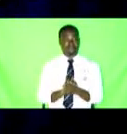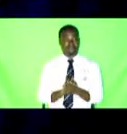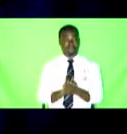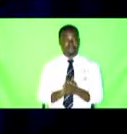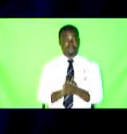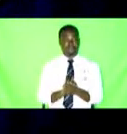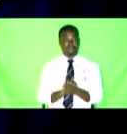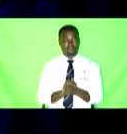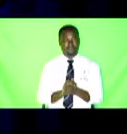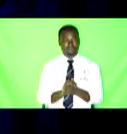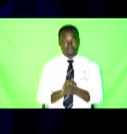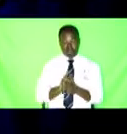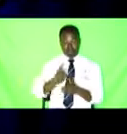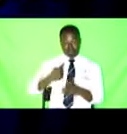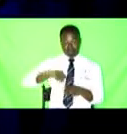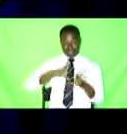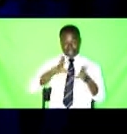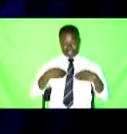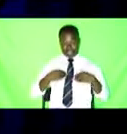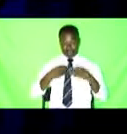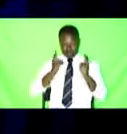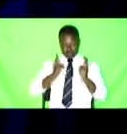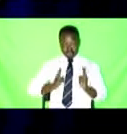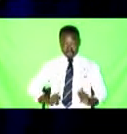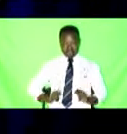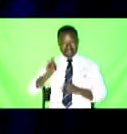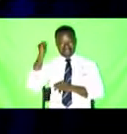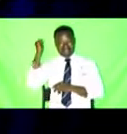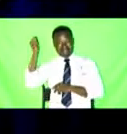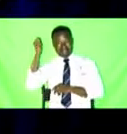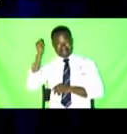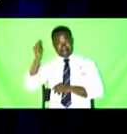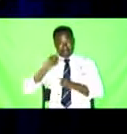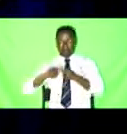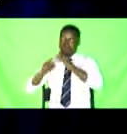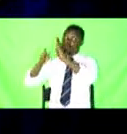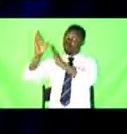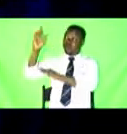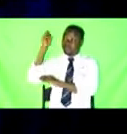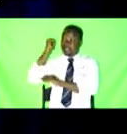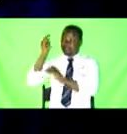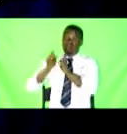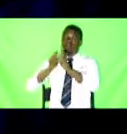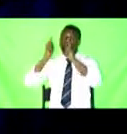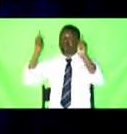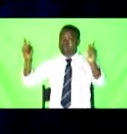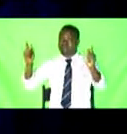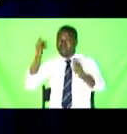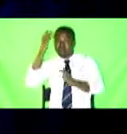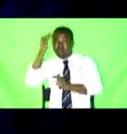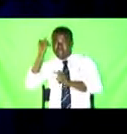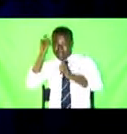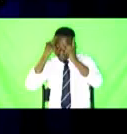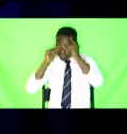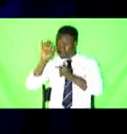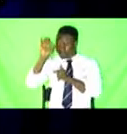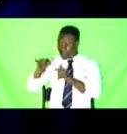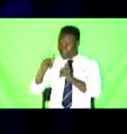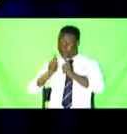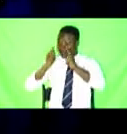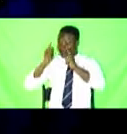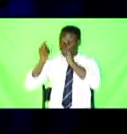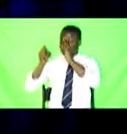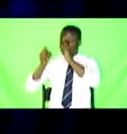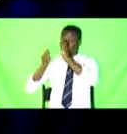9. We accept human testimony, but God's testimony is greater because it is the testimony of